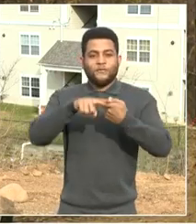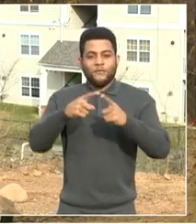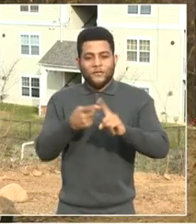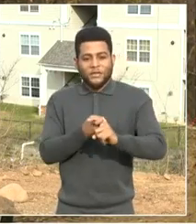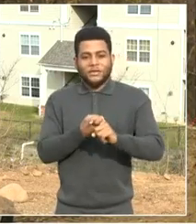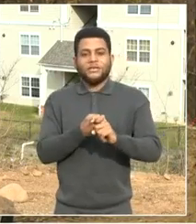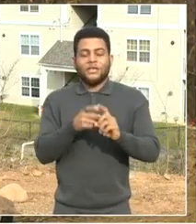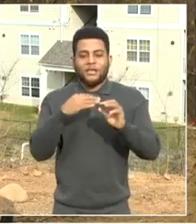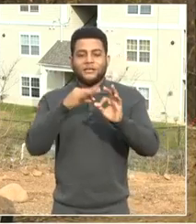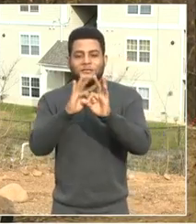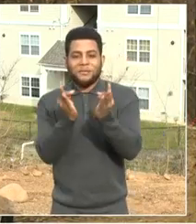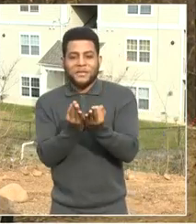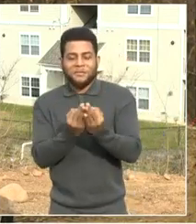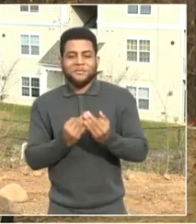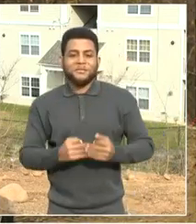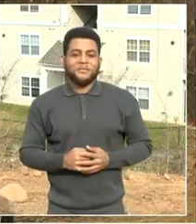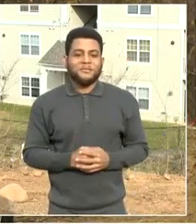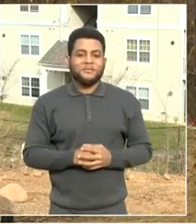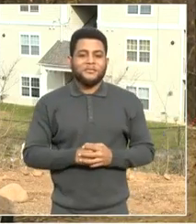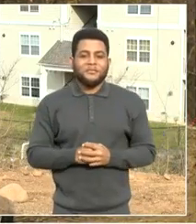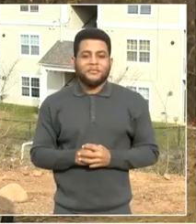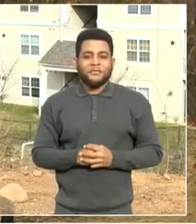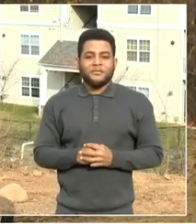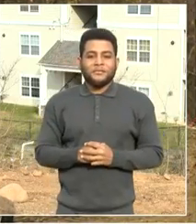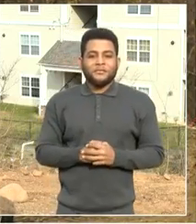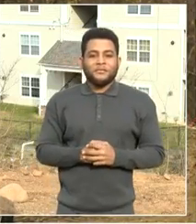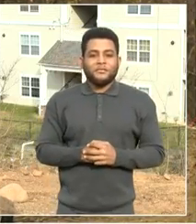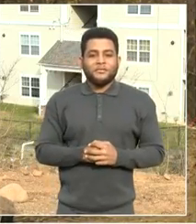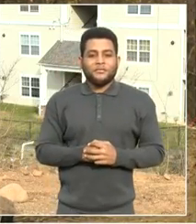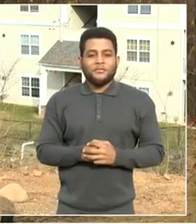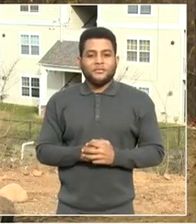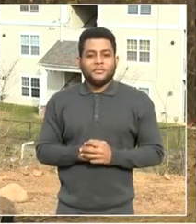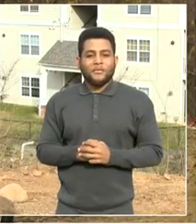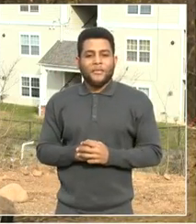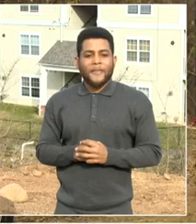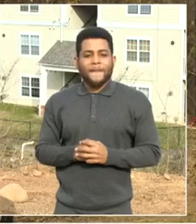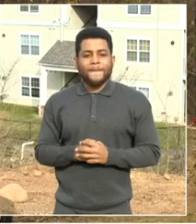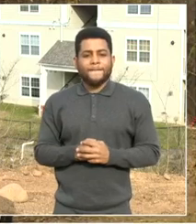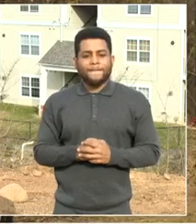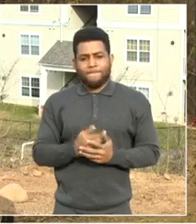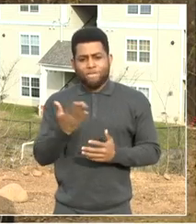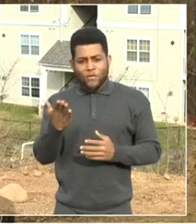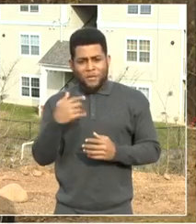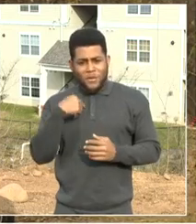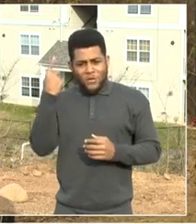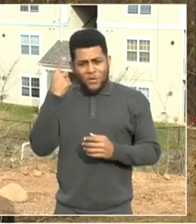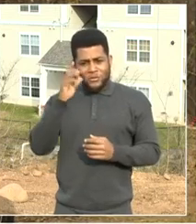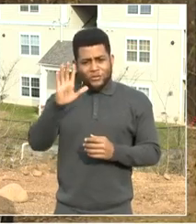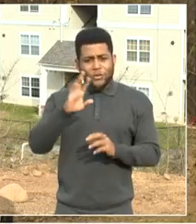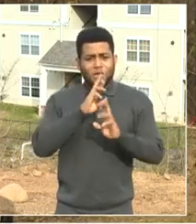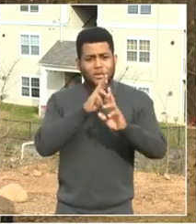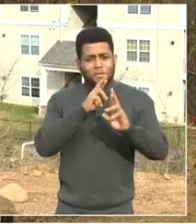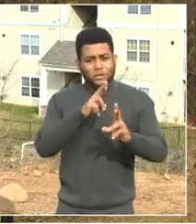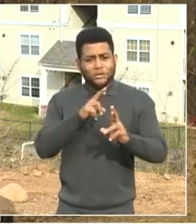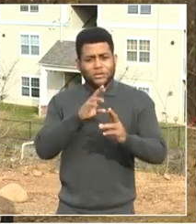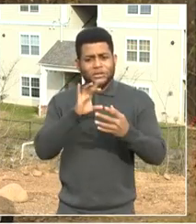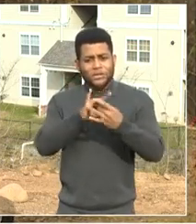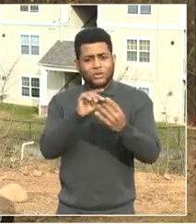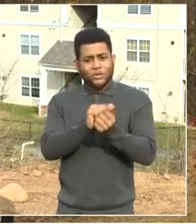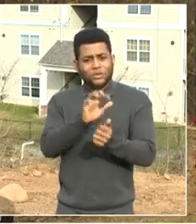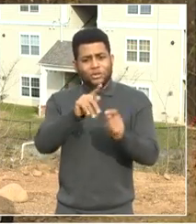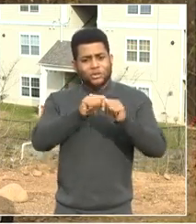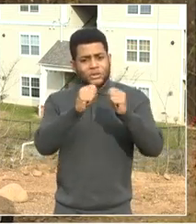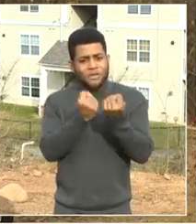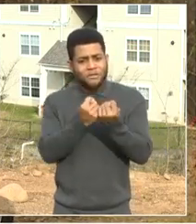that your team decided was an effective thing to do? I don't think anybody is talking about that in the district, but